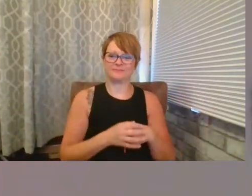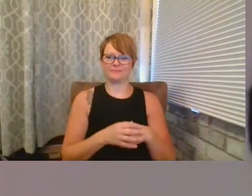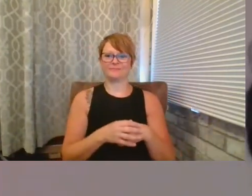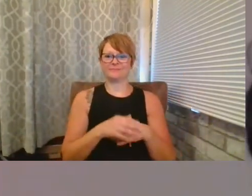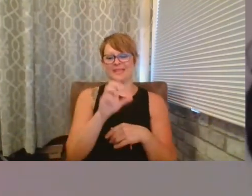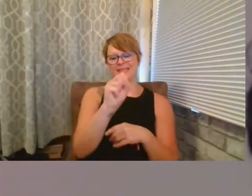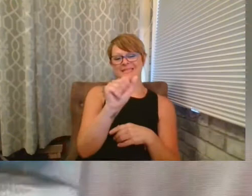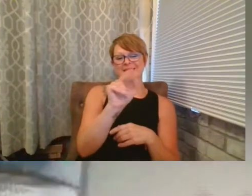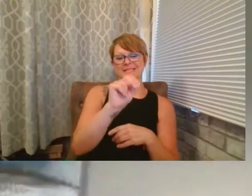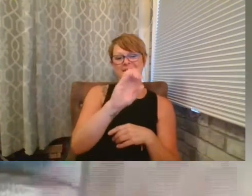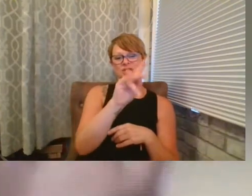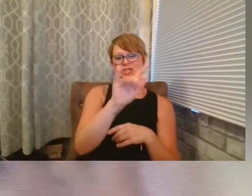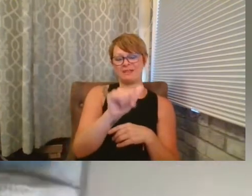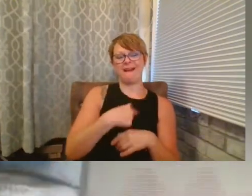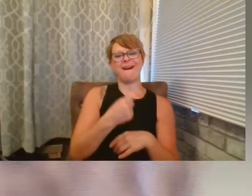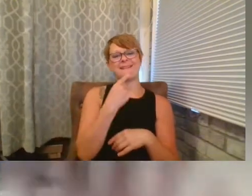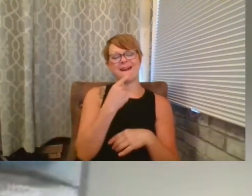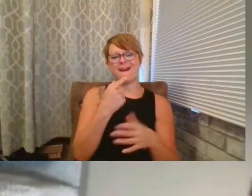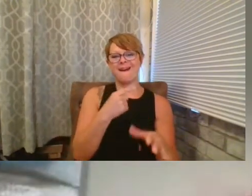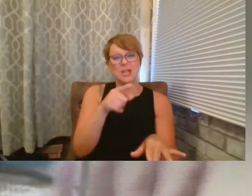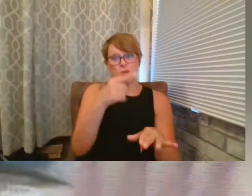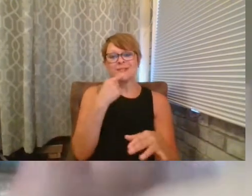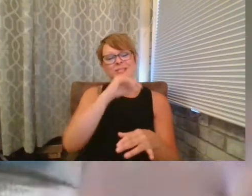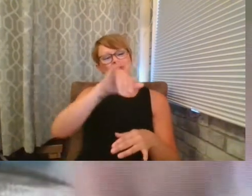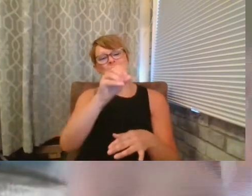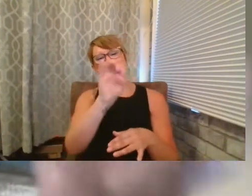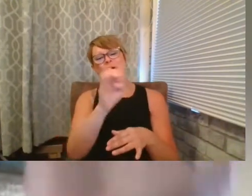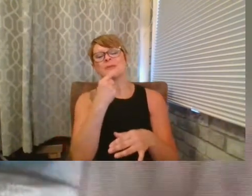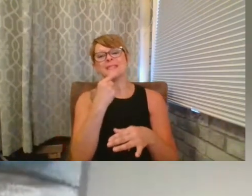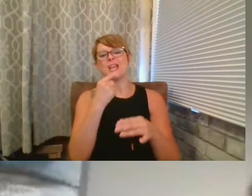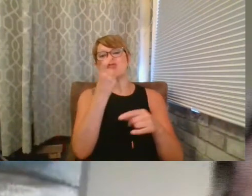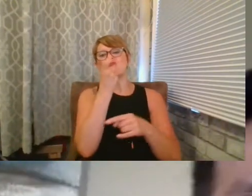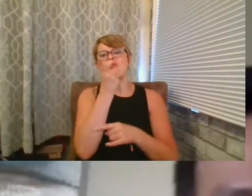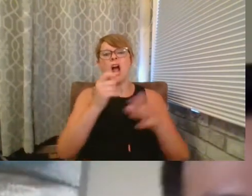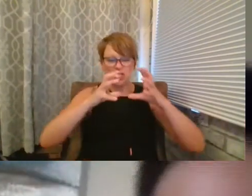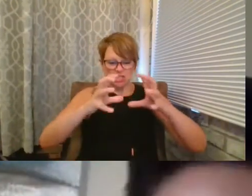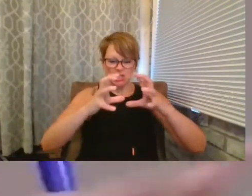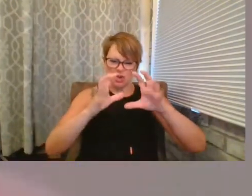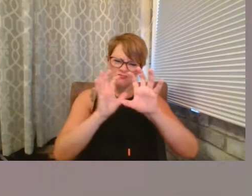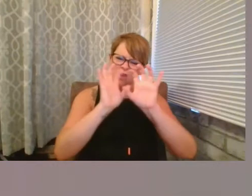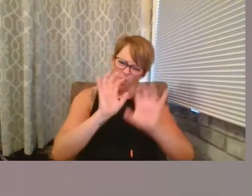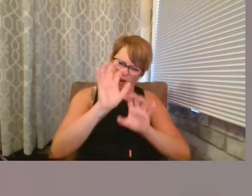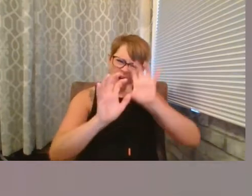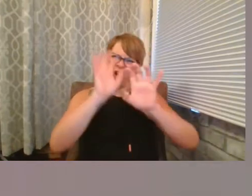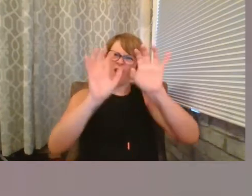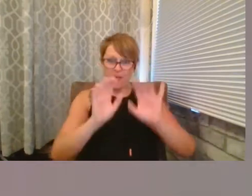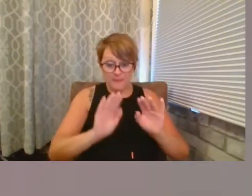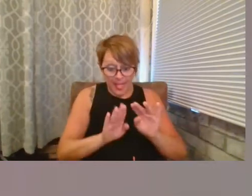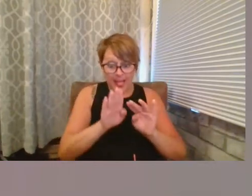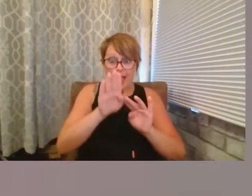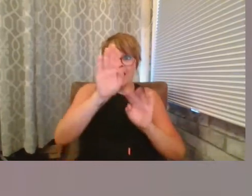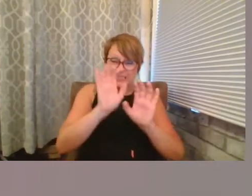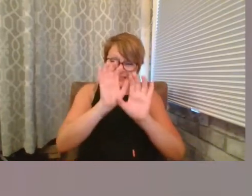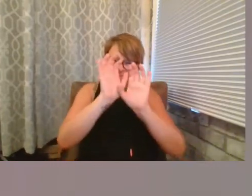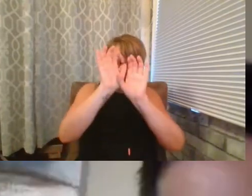I call it the rock or the boulder up the hill, right? It's a big rock, just trying to roll it up. But and the rock starts rolling.